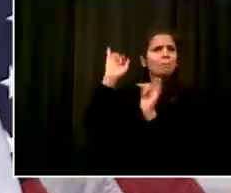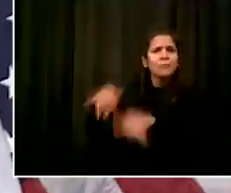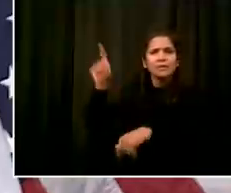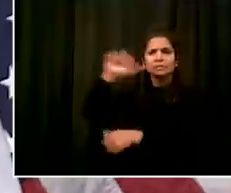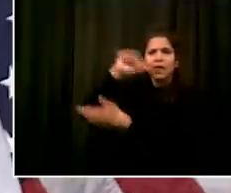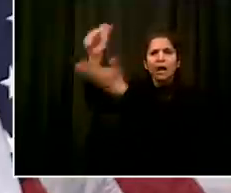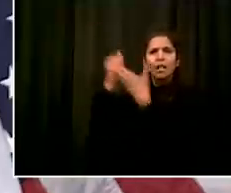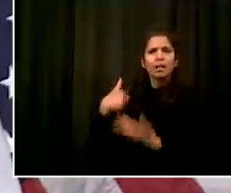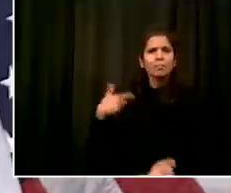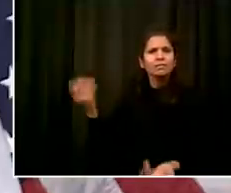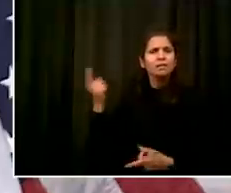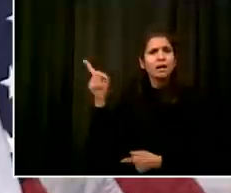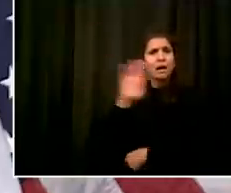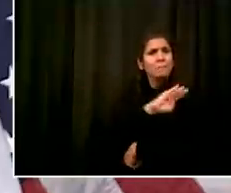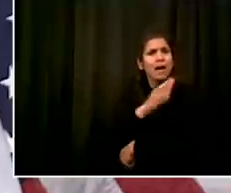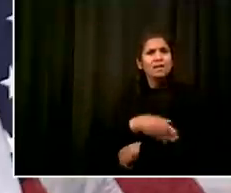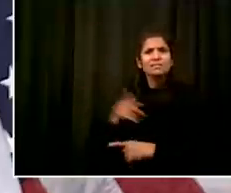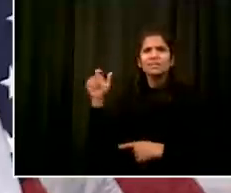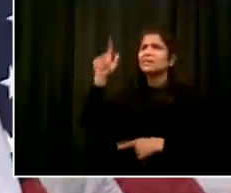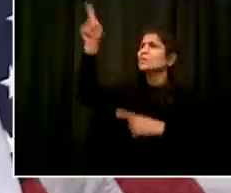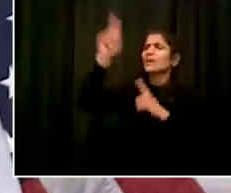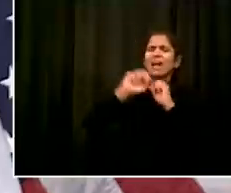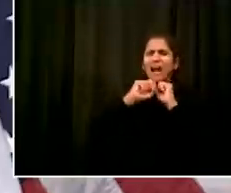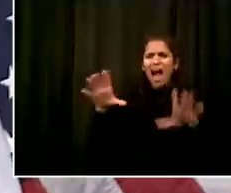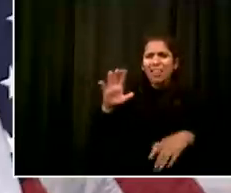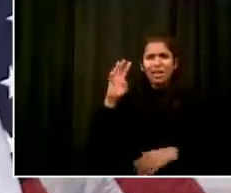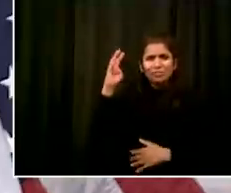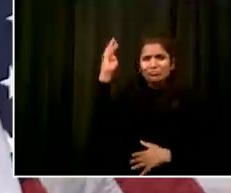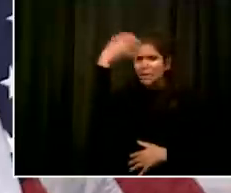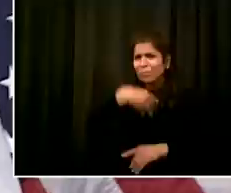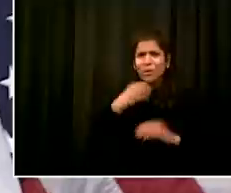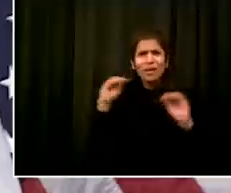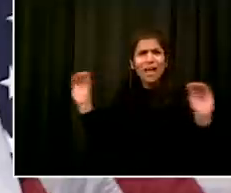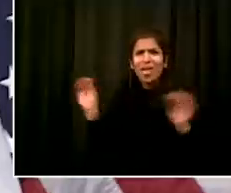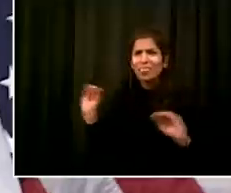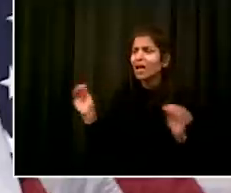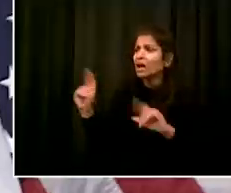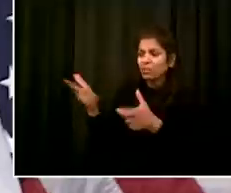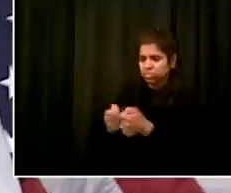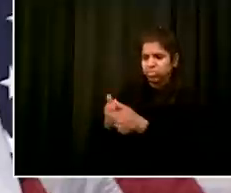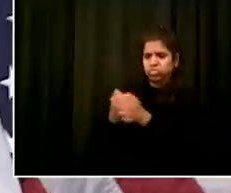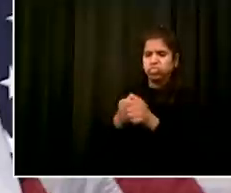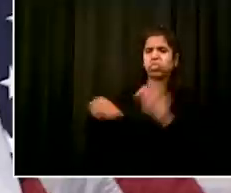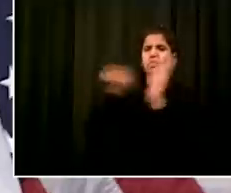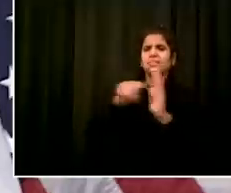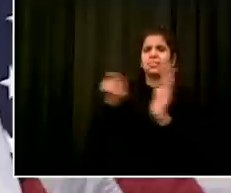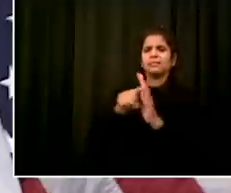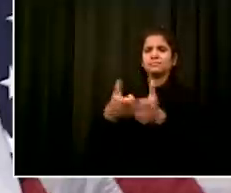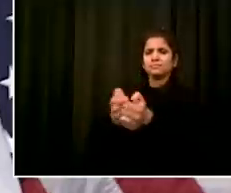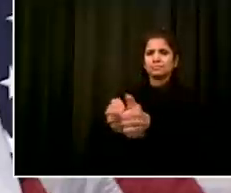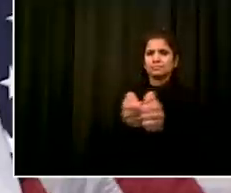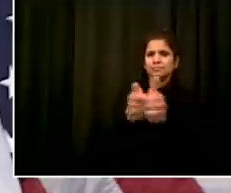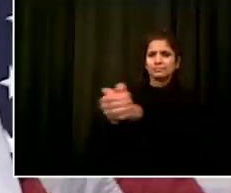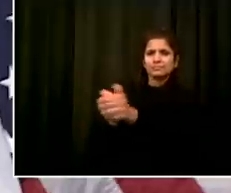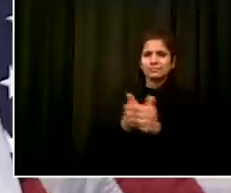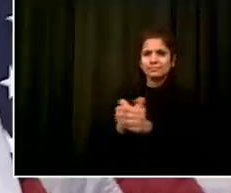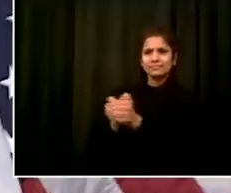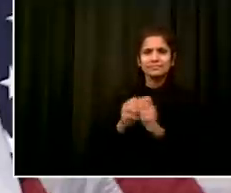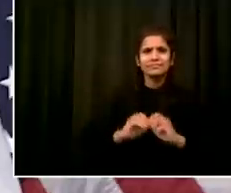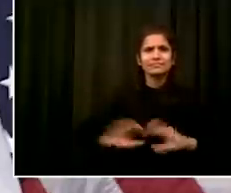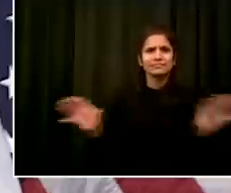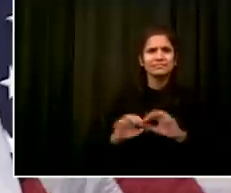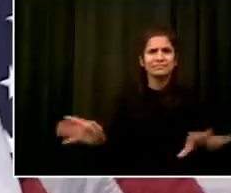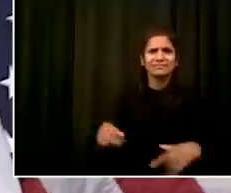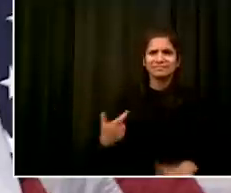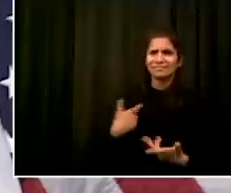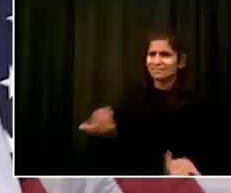tweet all he wants. I just wish he would be a president once in a while and actually help us. Last question for today, Henry